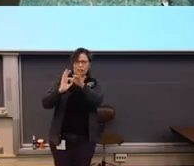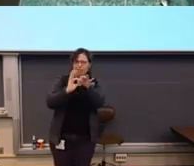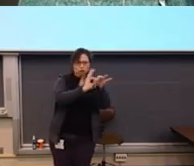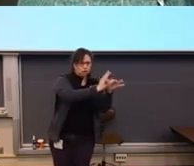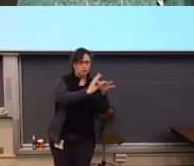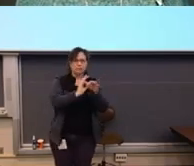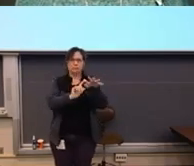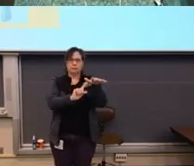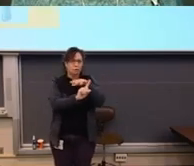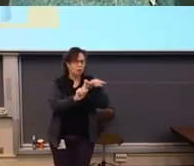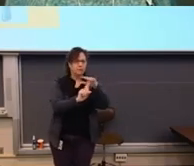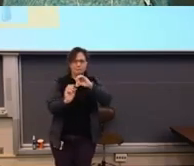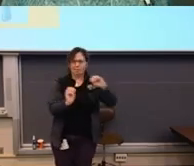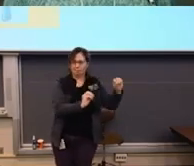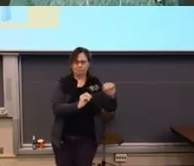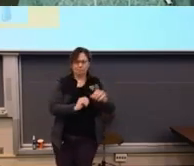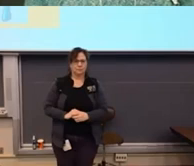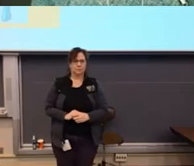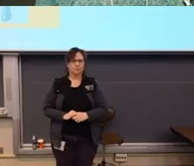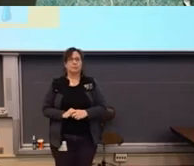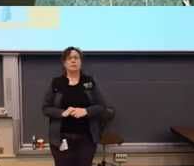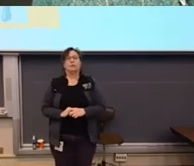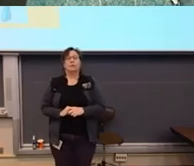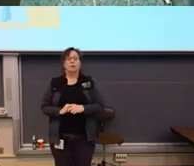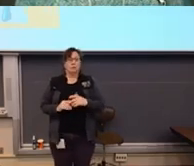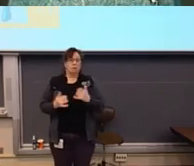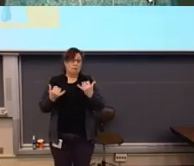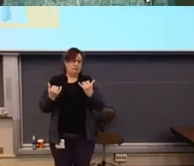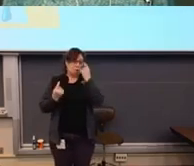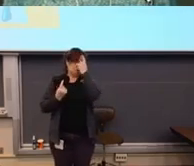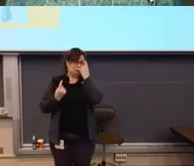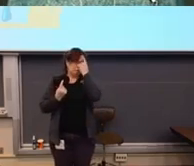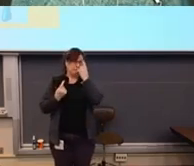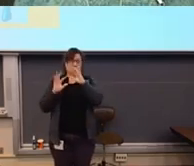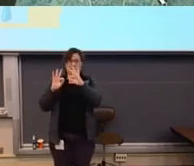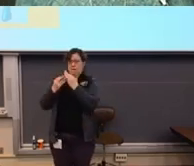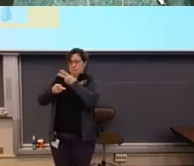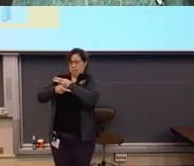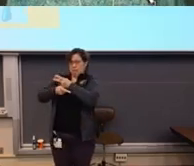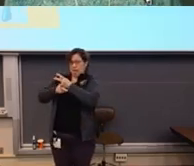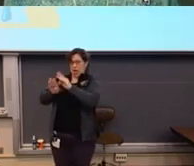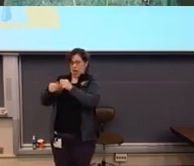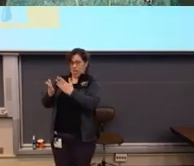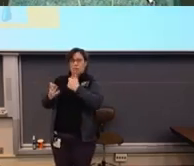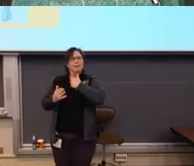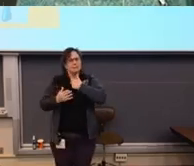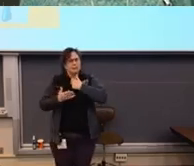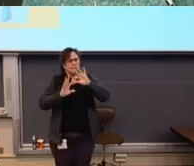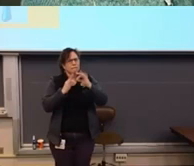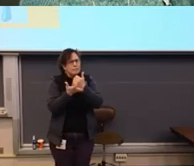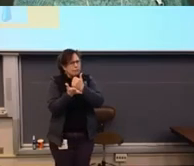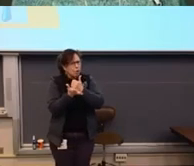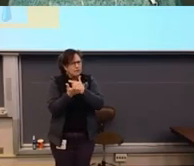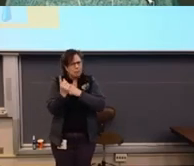or their environment. So when I think about family caregivers, and after having been a family therapist working with them